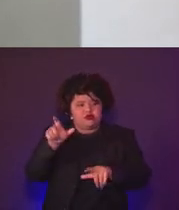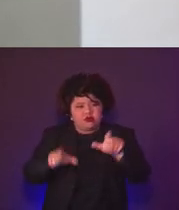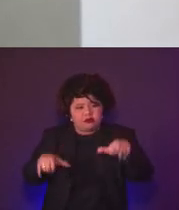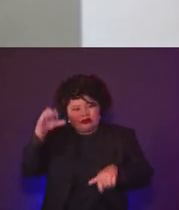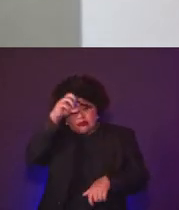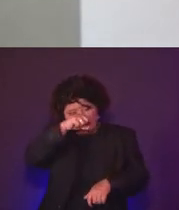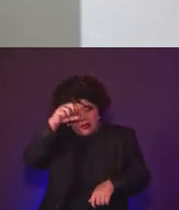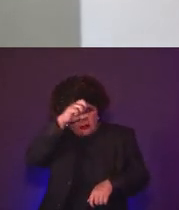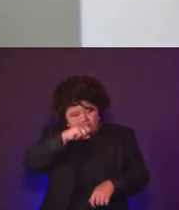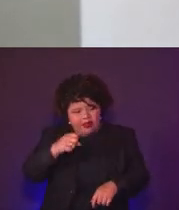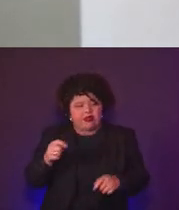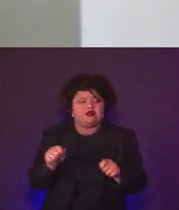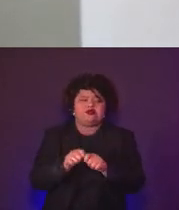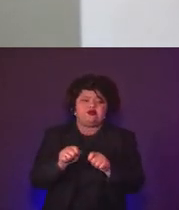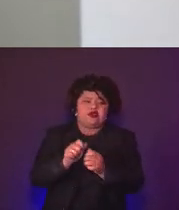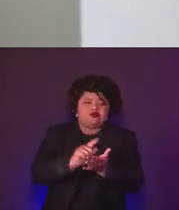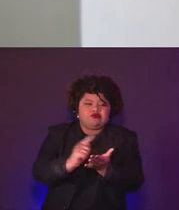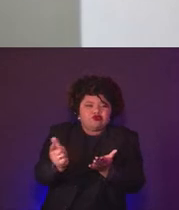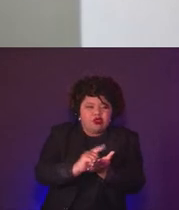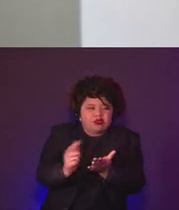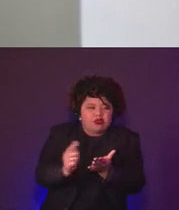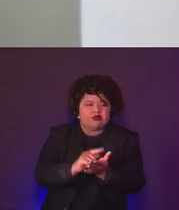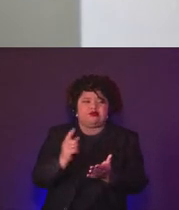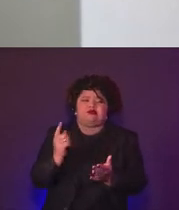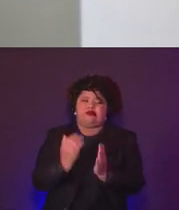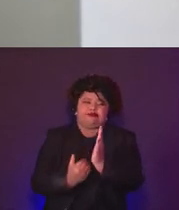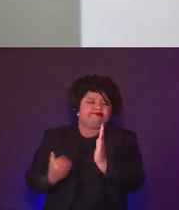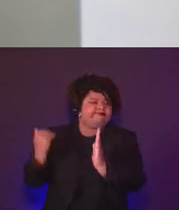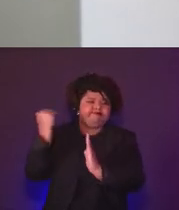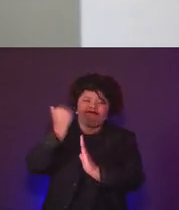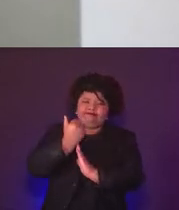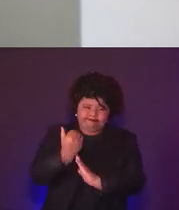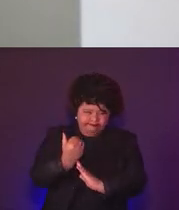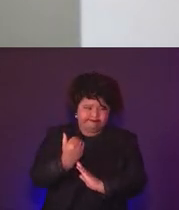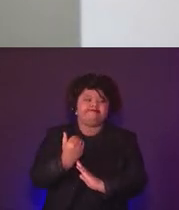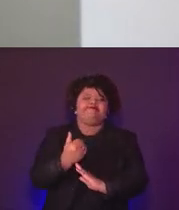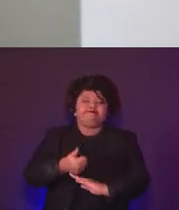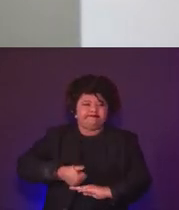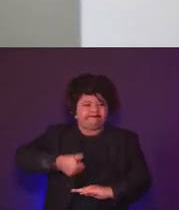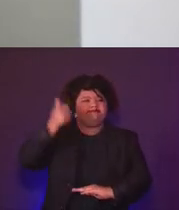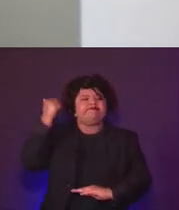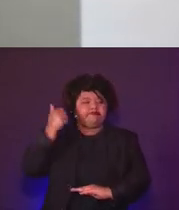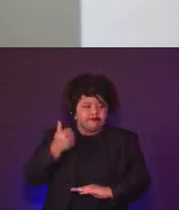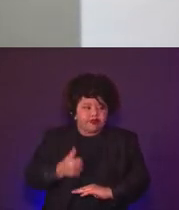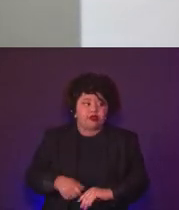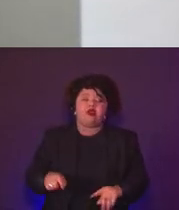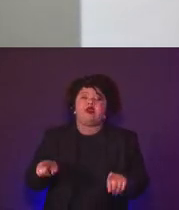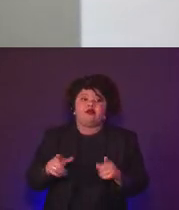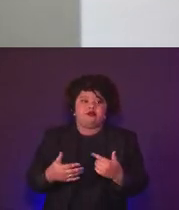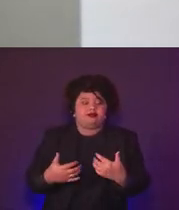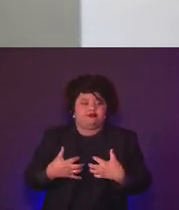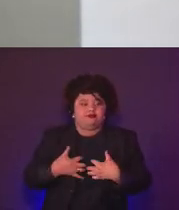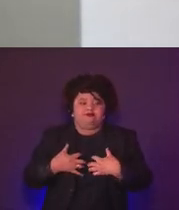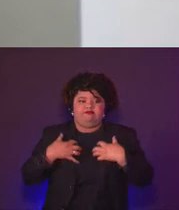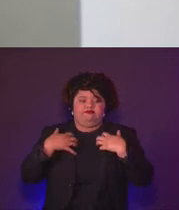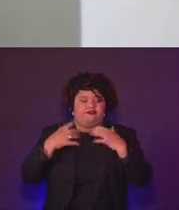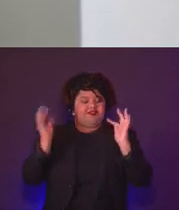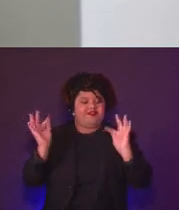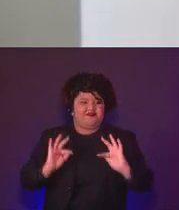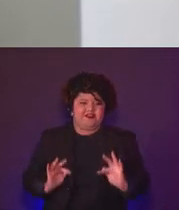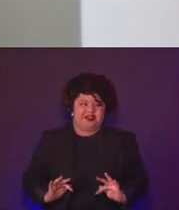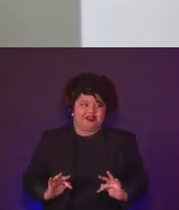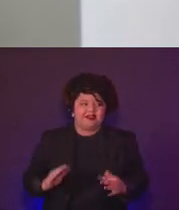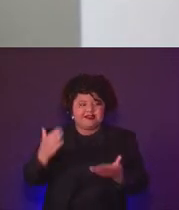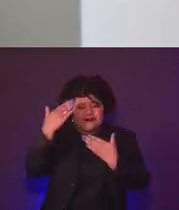more sophisticated analysis in our work. So I'm so grateful that I got to bug him